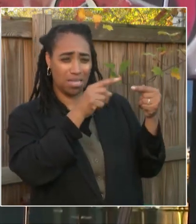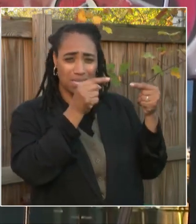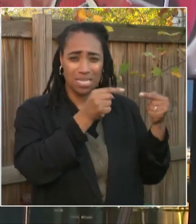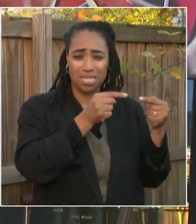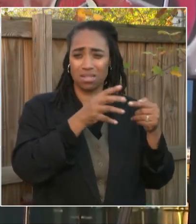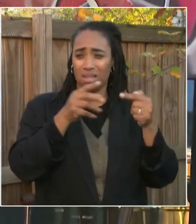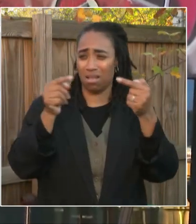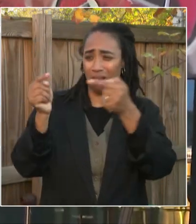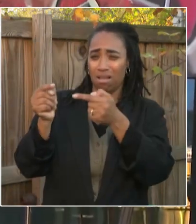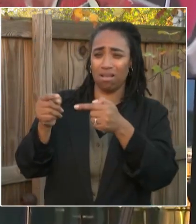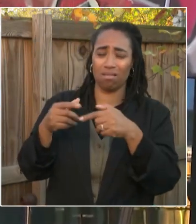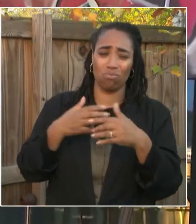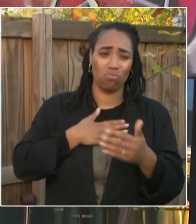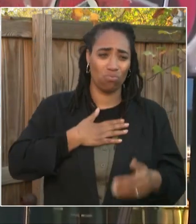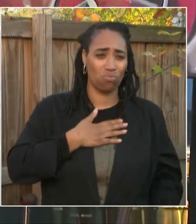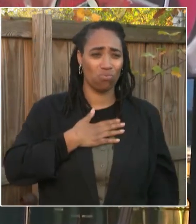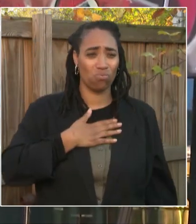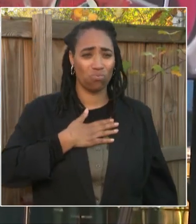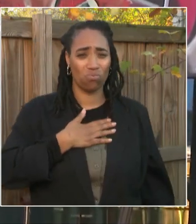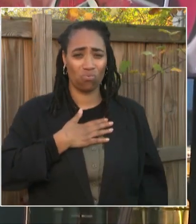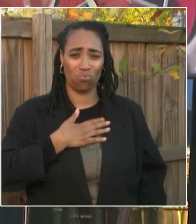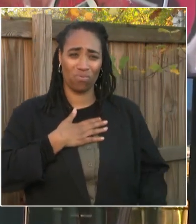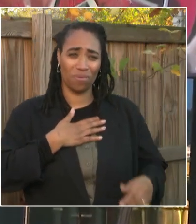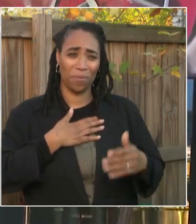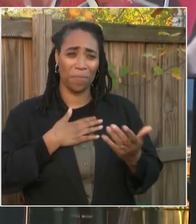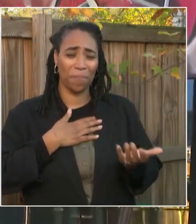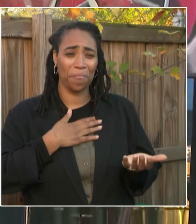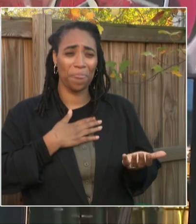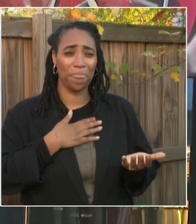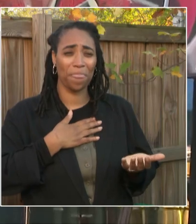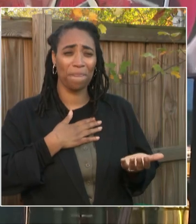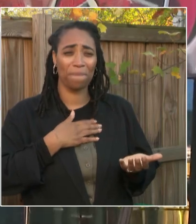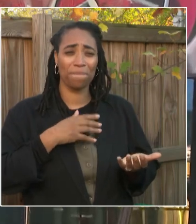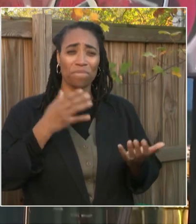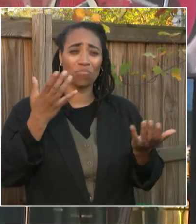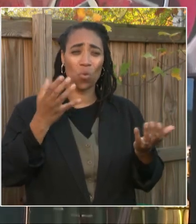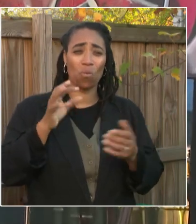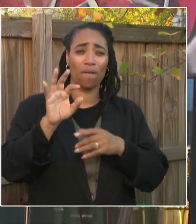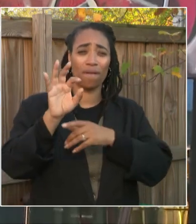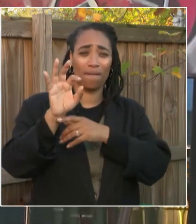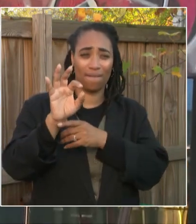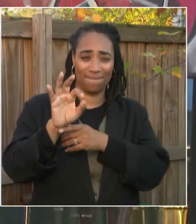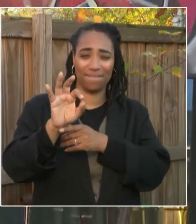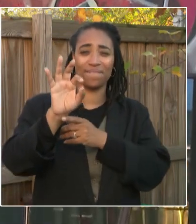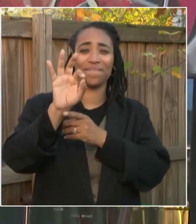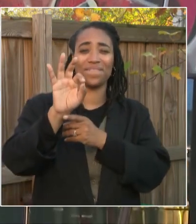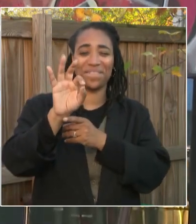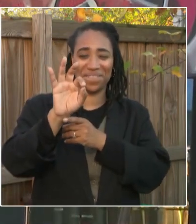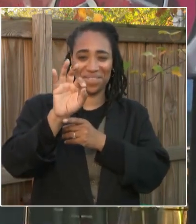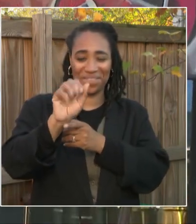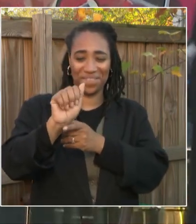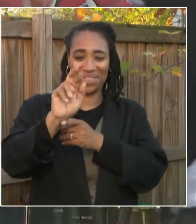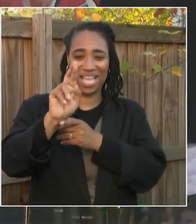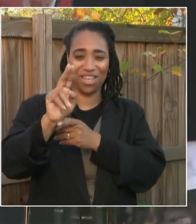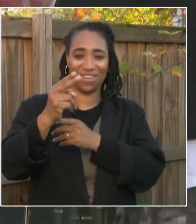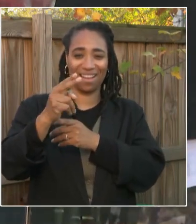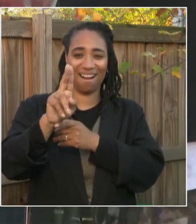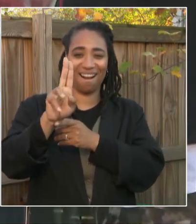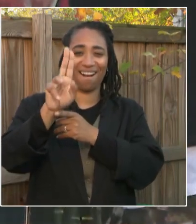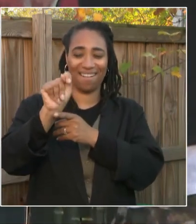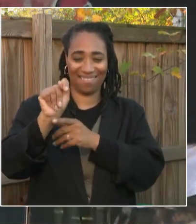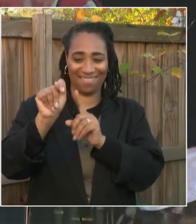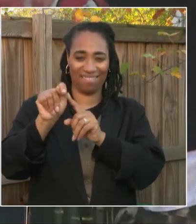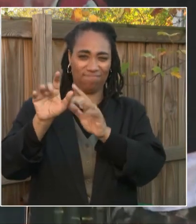Farrakhan and Ceasefire Don't Smoke, the brothers and sisters, who gave me the blueprint. Because like Robert White said earlier, I would have